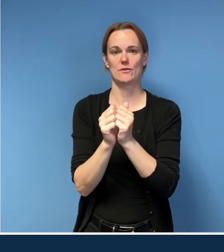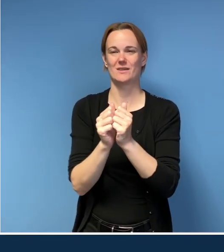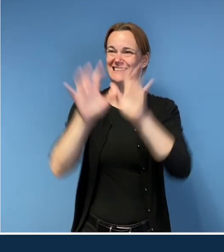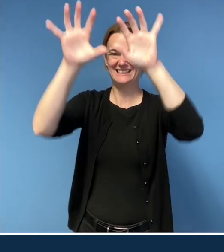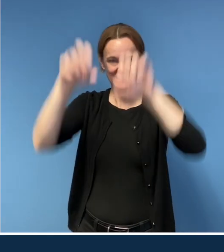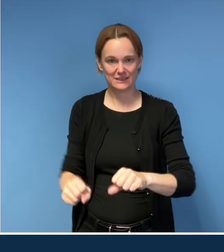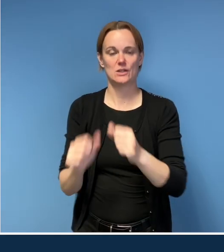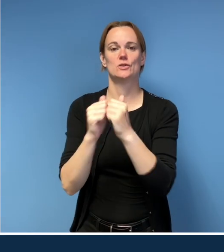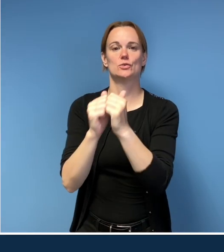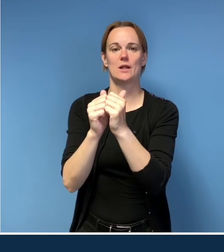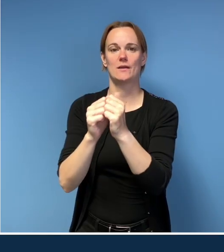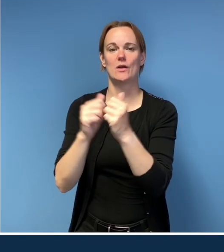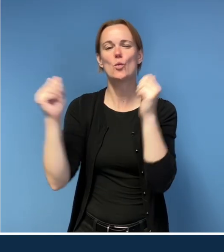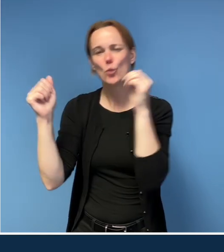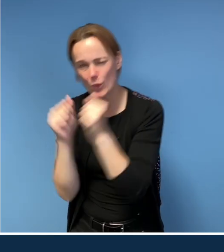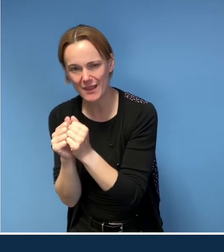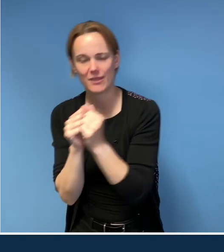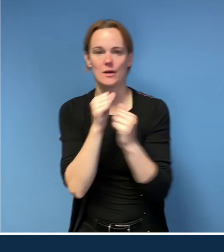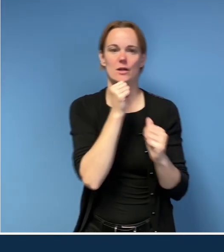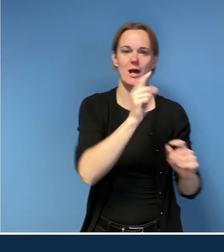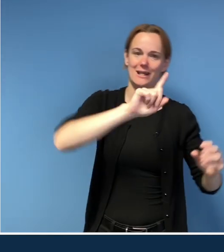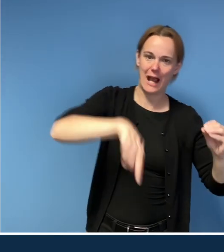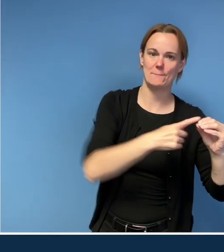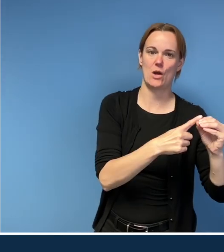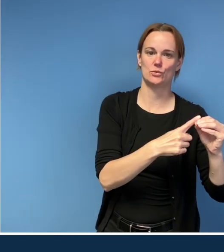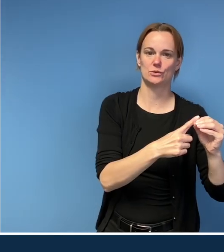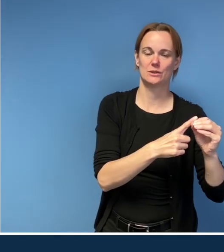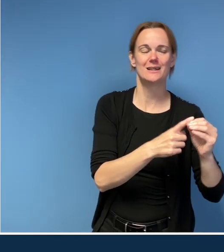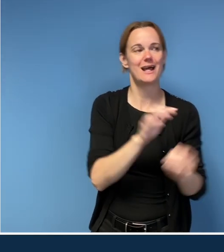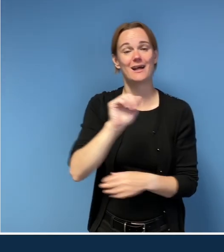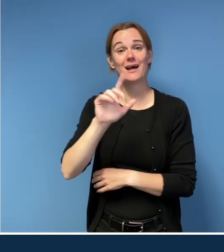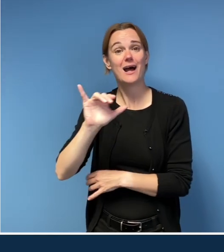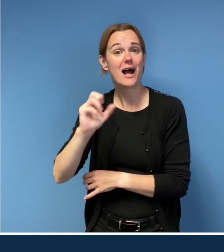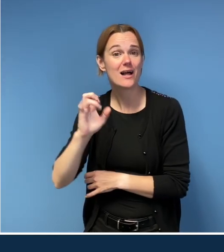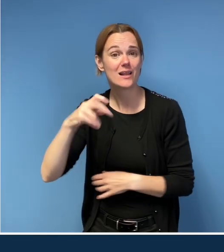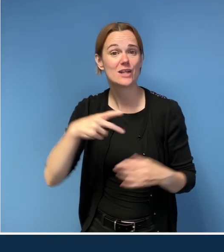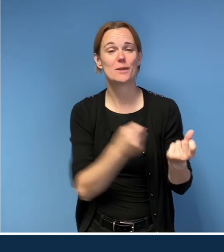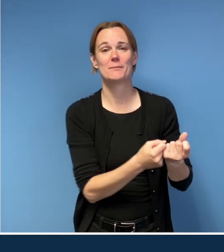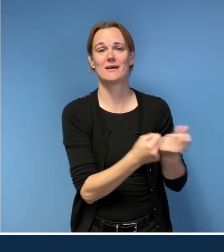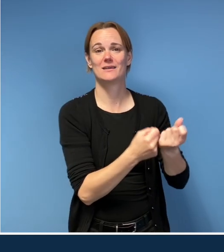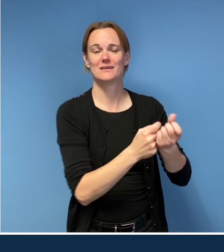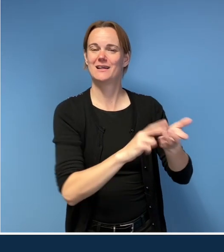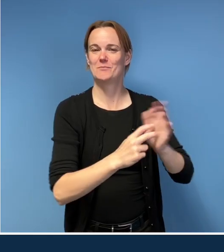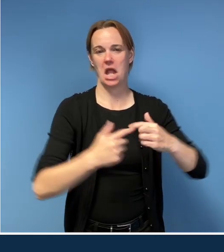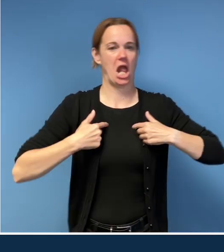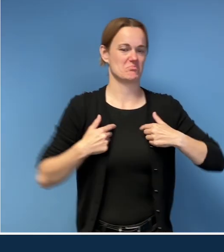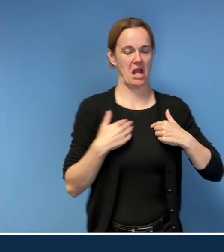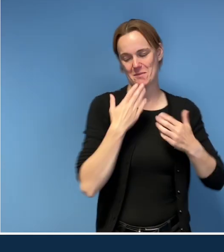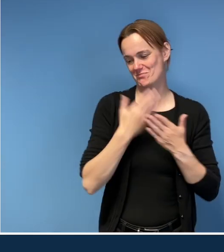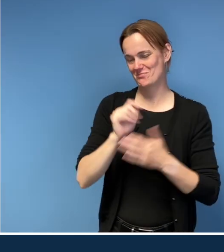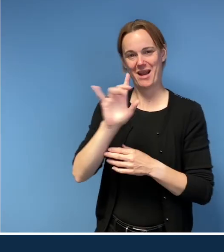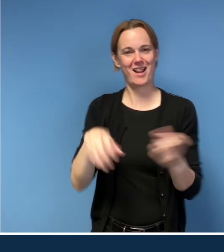with us as opposed to about us. Allyship sometimes allows us to celebrate our efforts for our own effort,